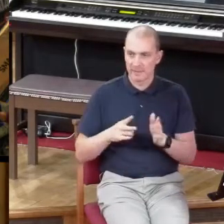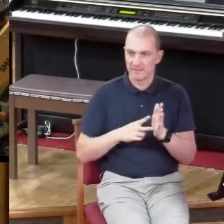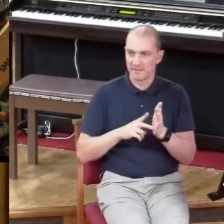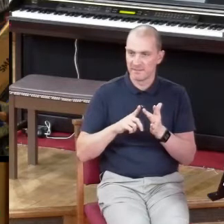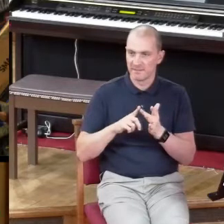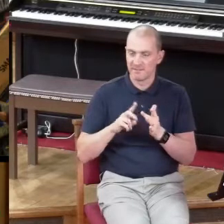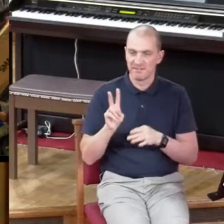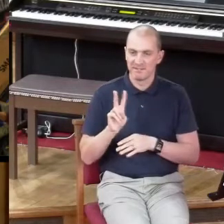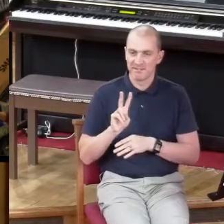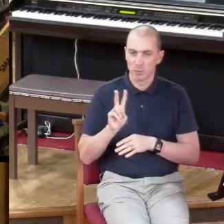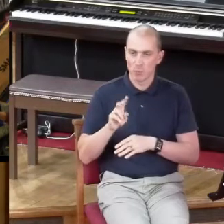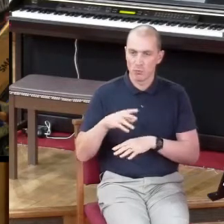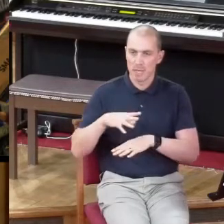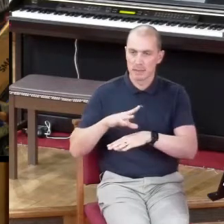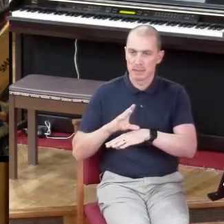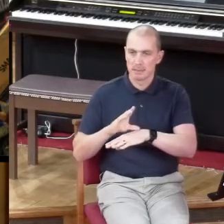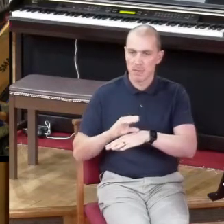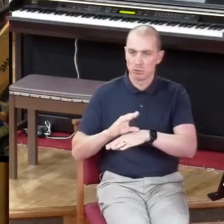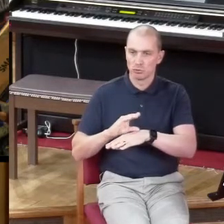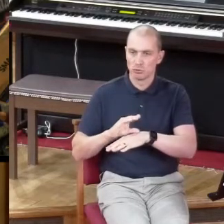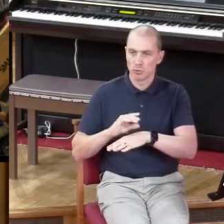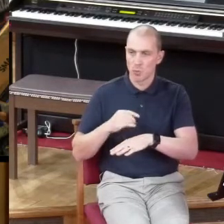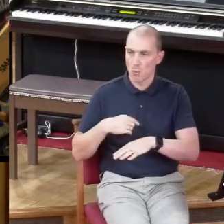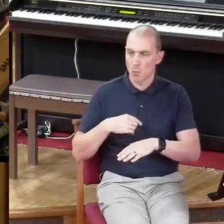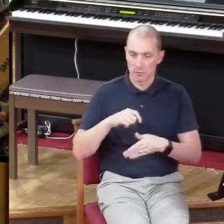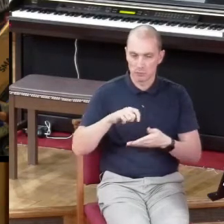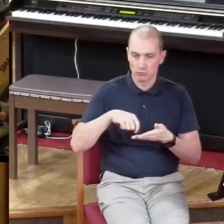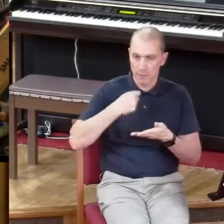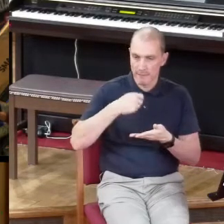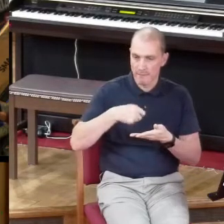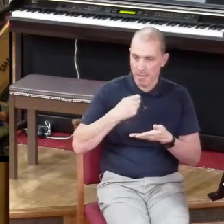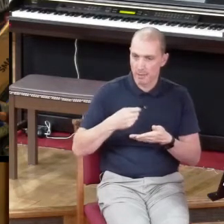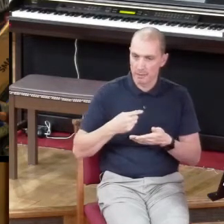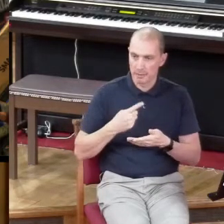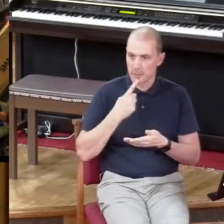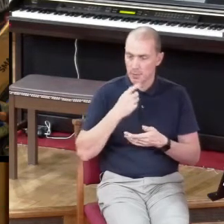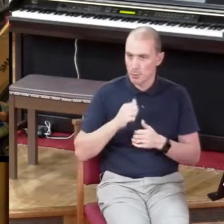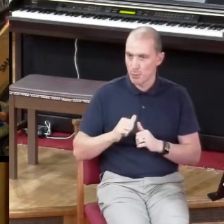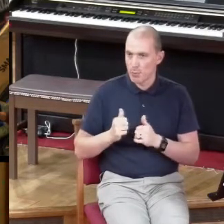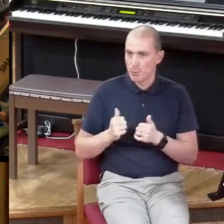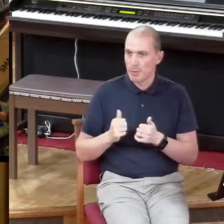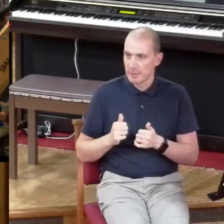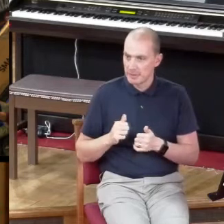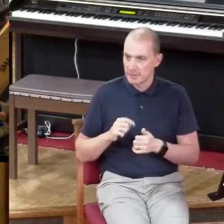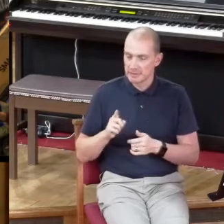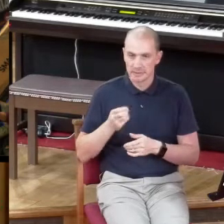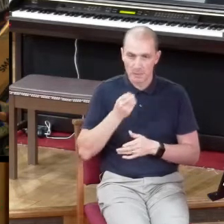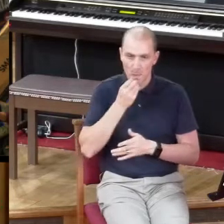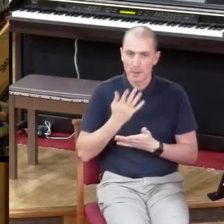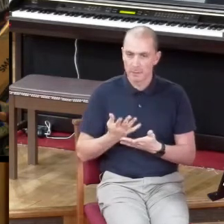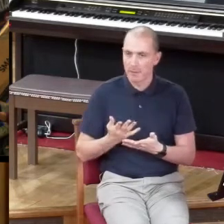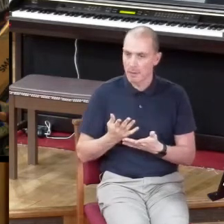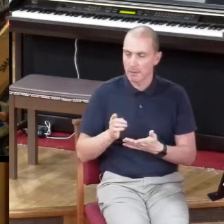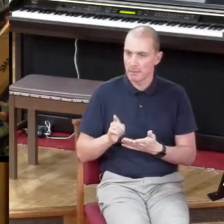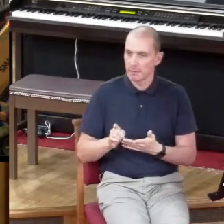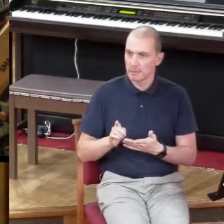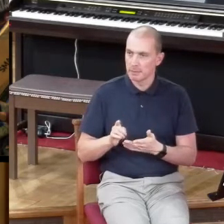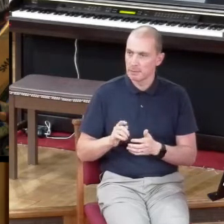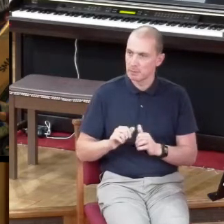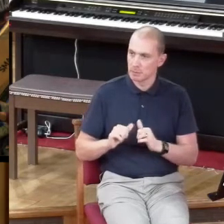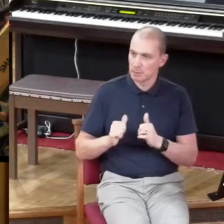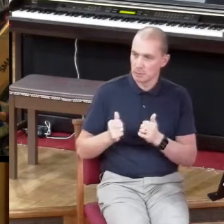the most delicious thing you like eating, as opposed to daily bread. That's what a convention's about. And it's a wonderful thing. And that's its